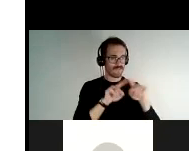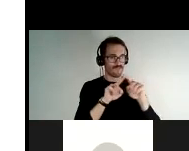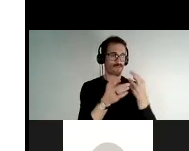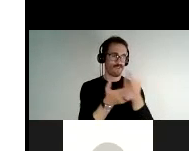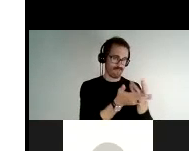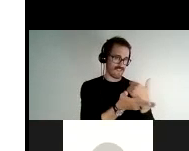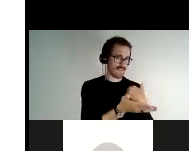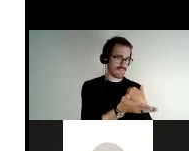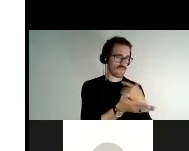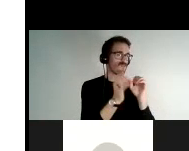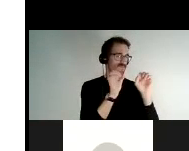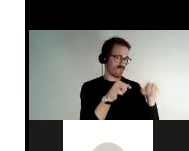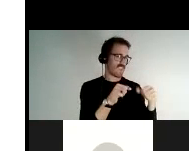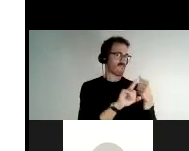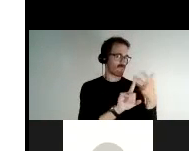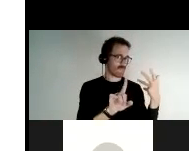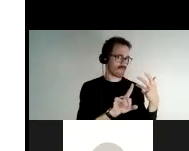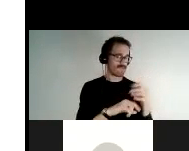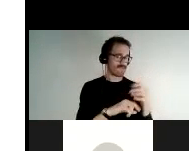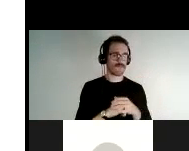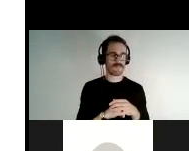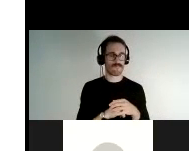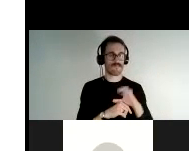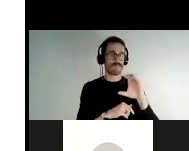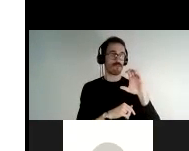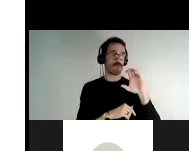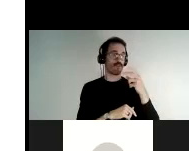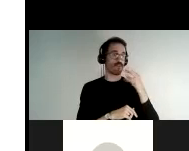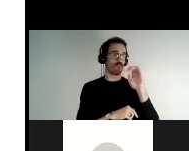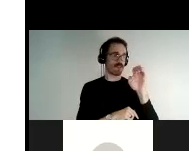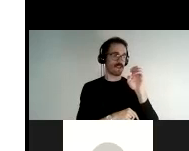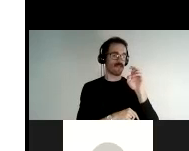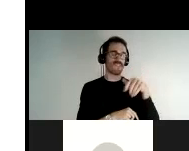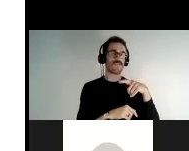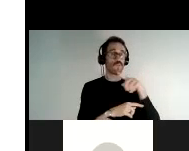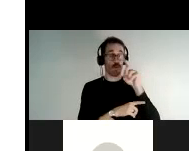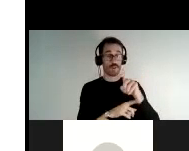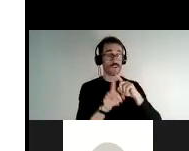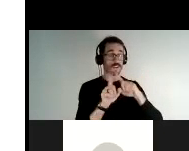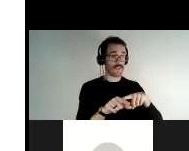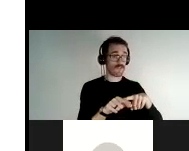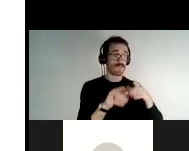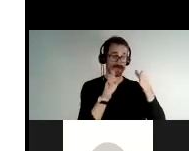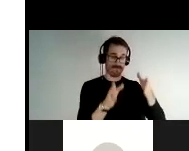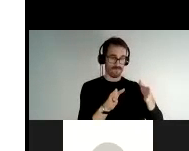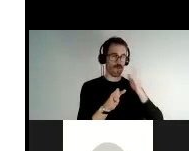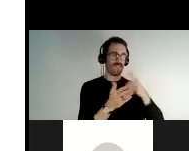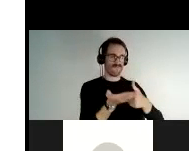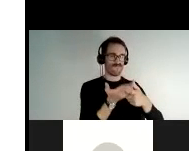resources. Thank you. We will cover that in the question and answer period. Okay. Okay, great. Thank